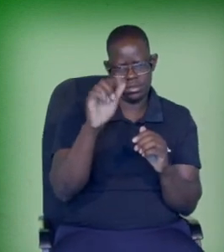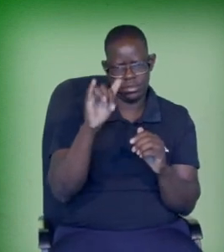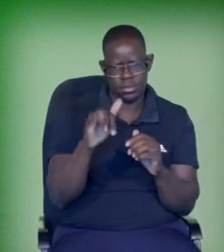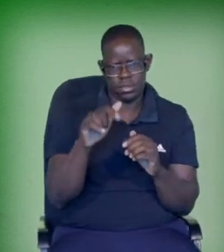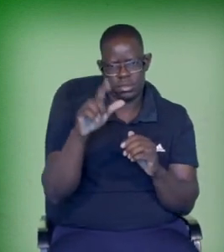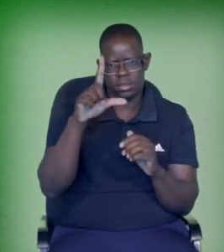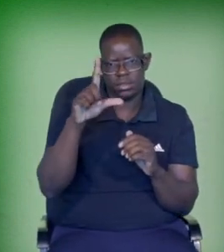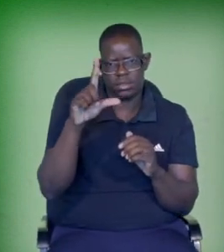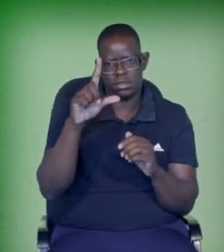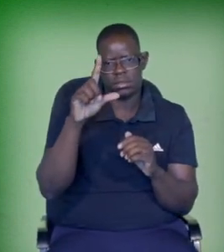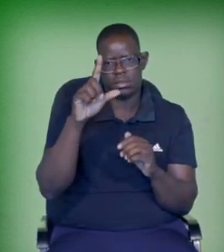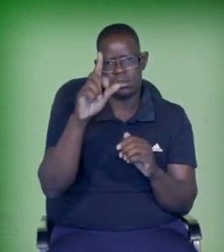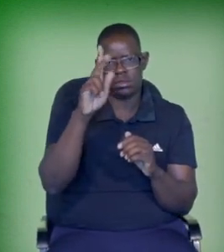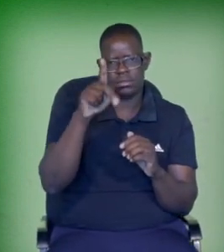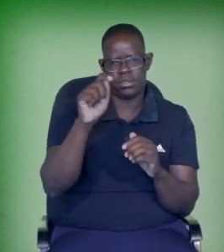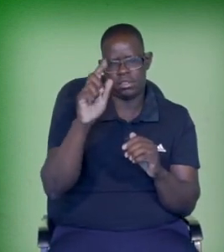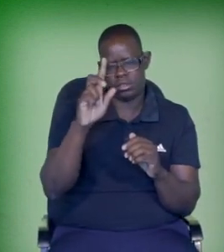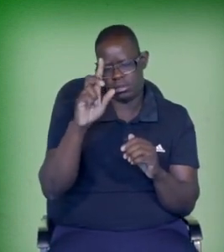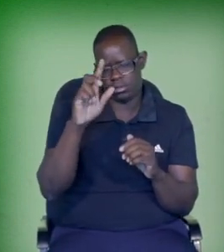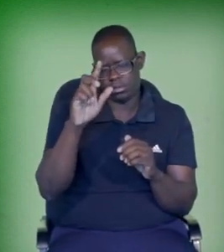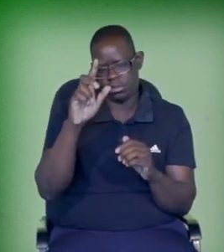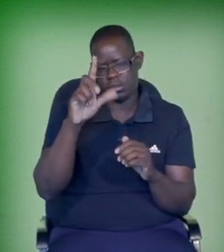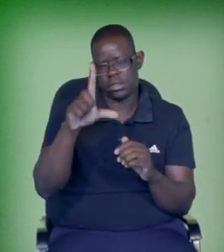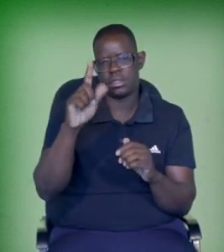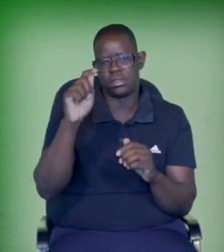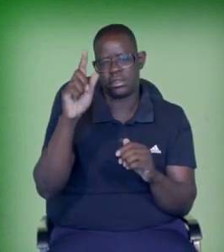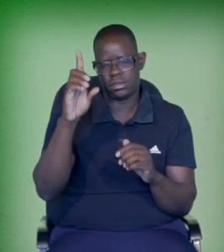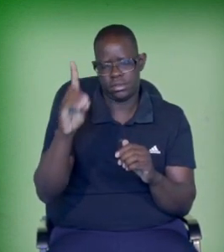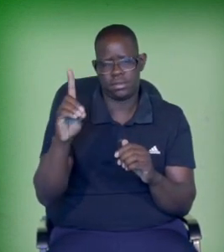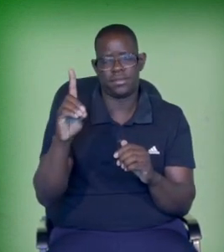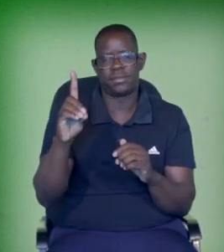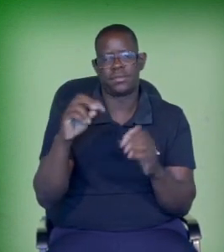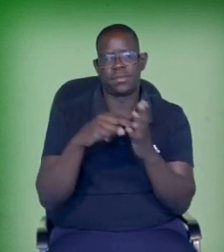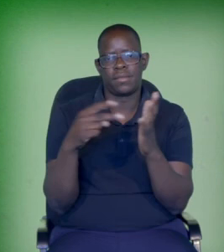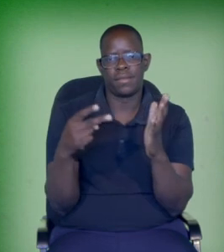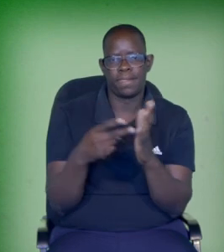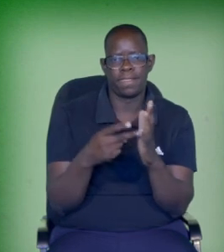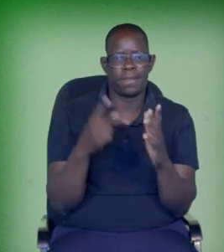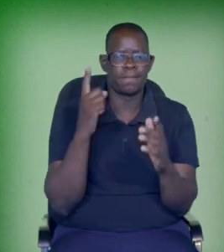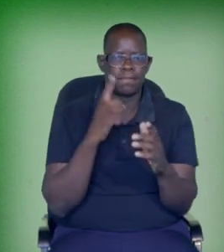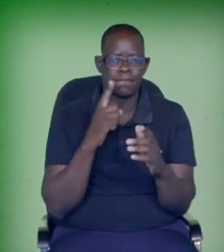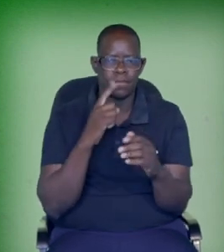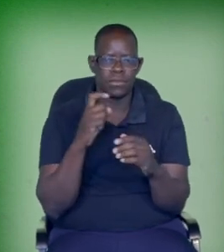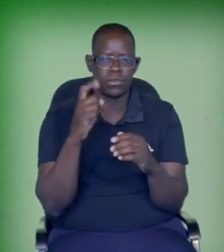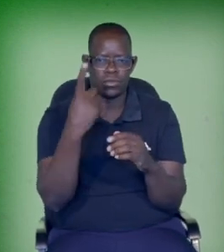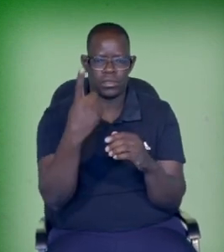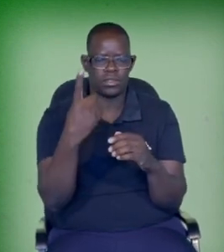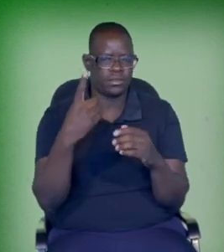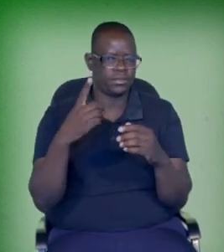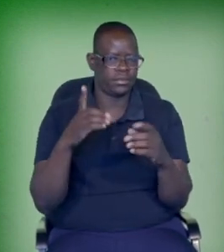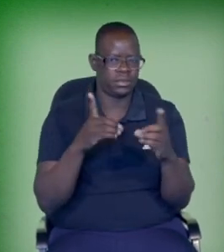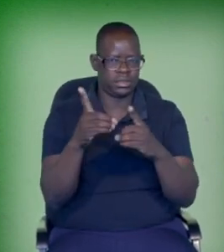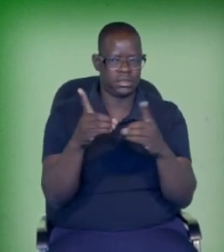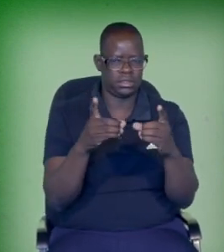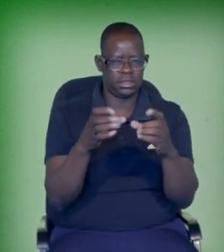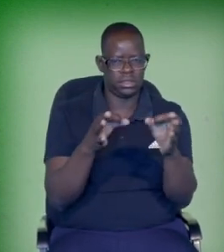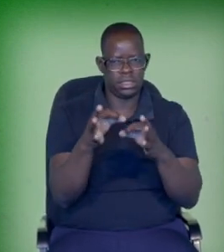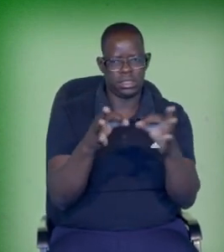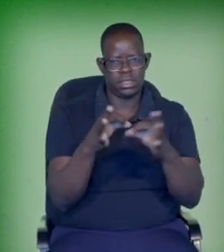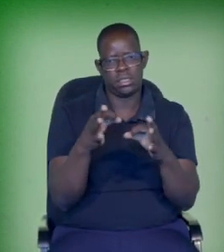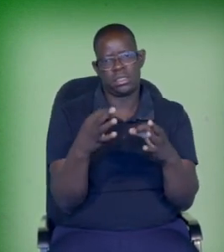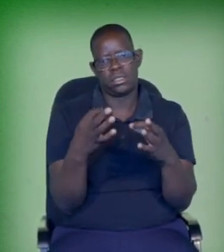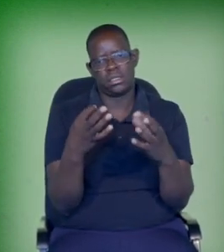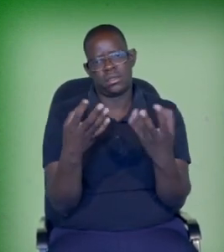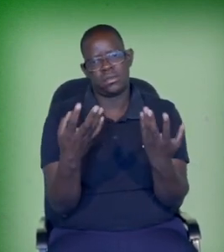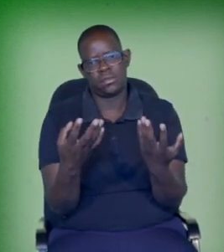usually shortened to PTY Ltd. The company is managed by at least one director, elected by the